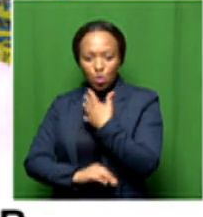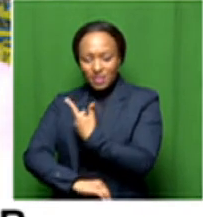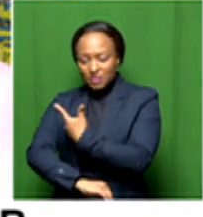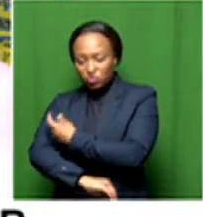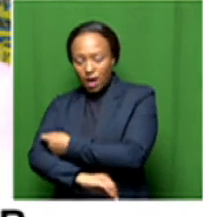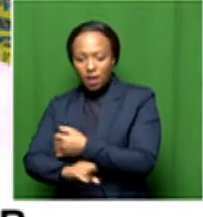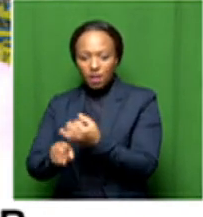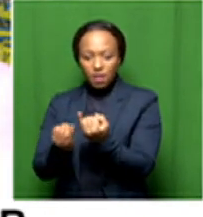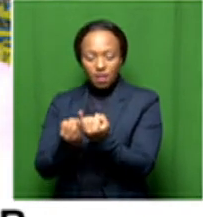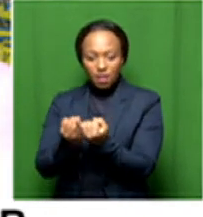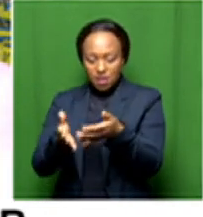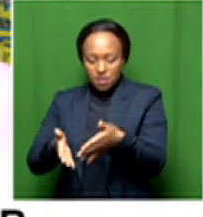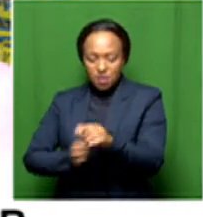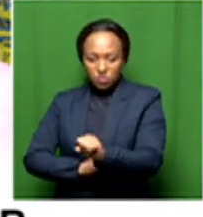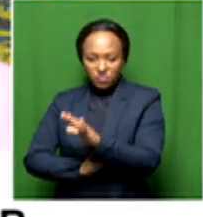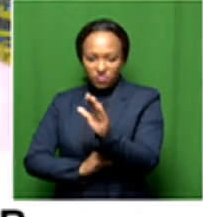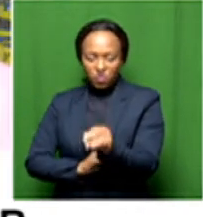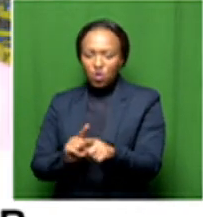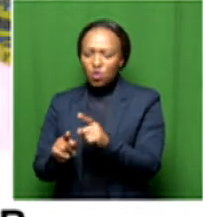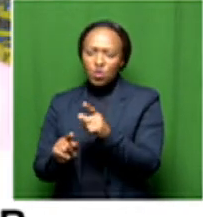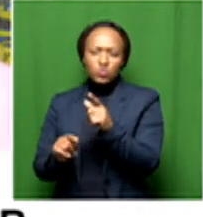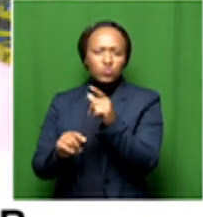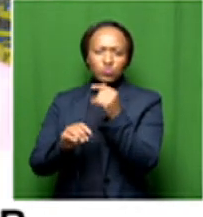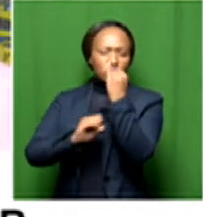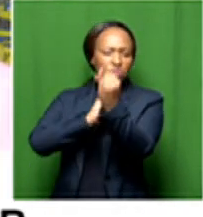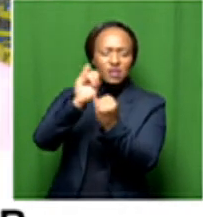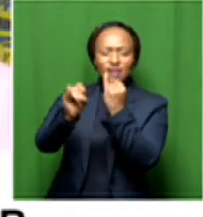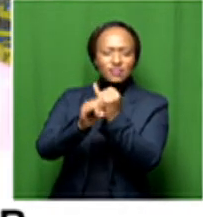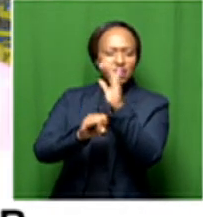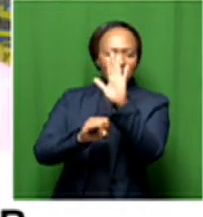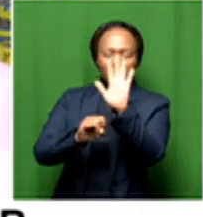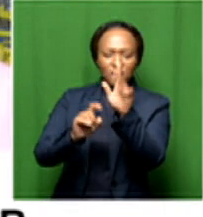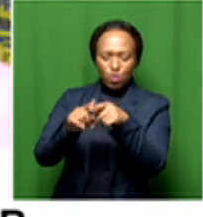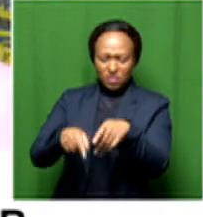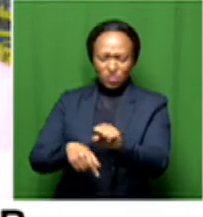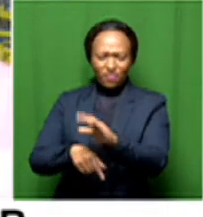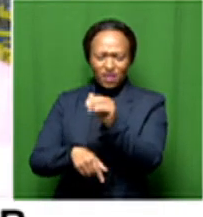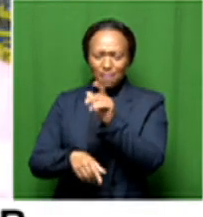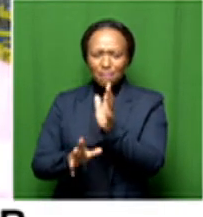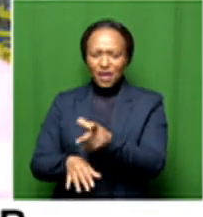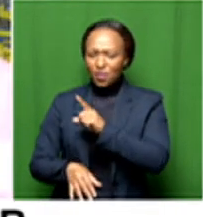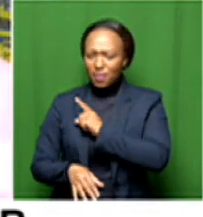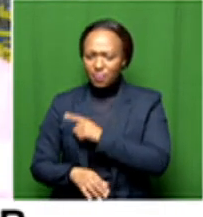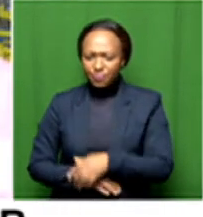going on anywhere else. So talk to us about this. Why? Why is it only South Africa that's looking into this?